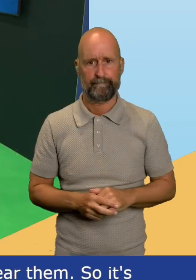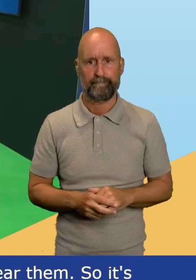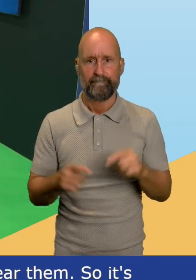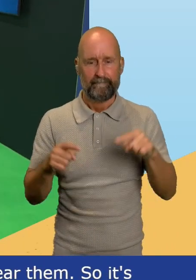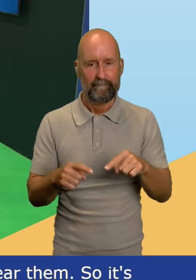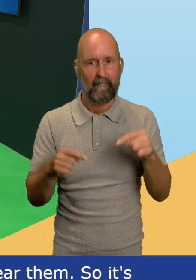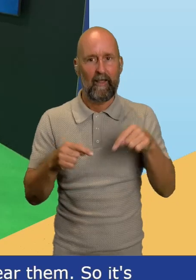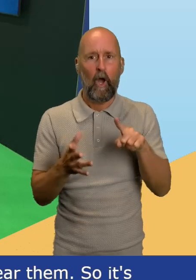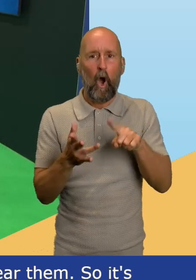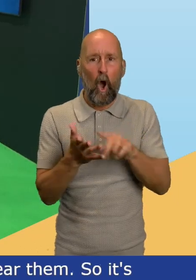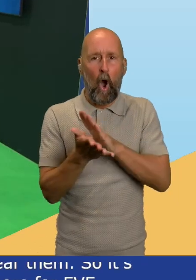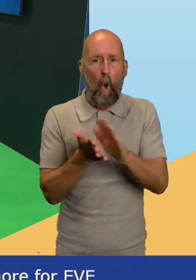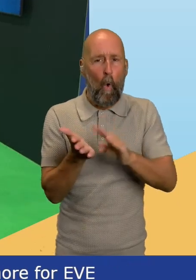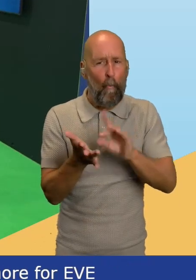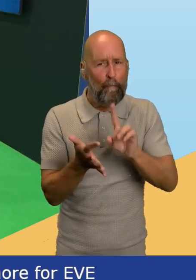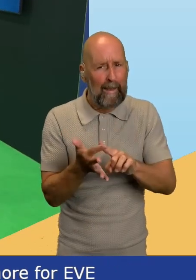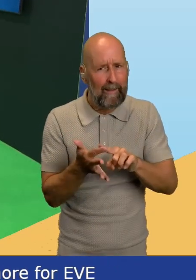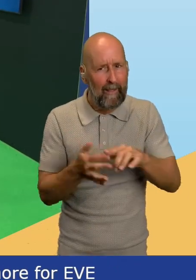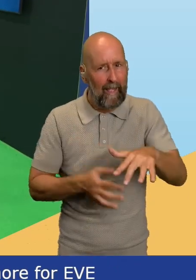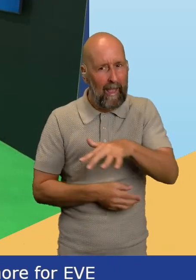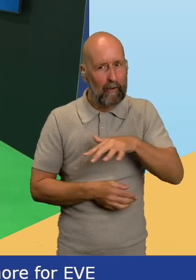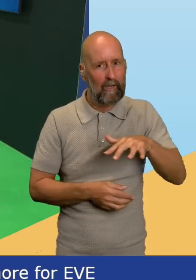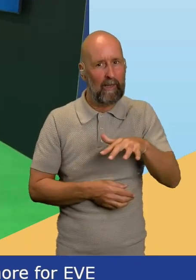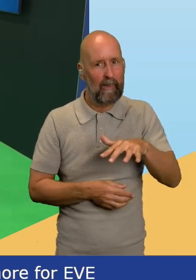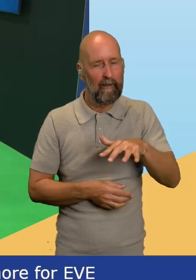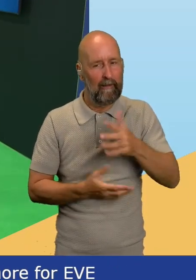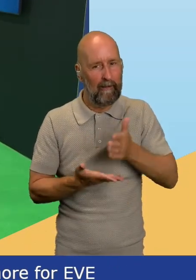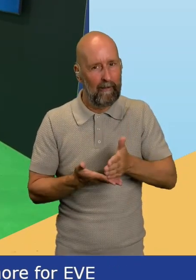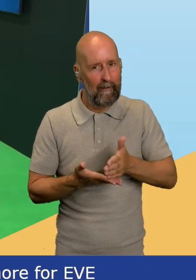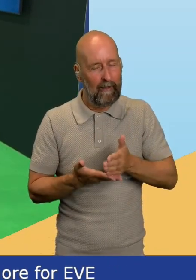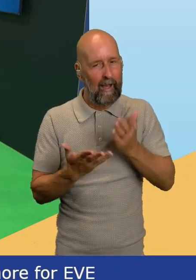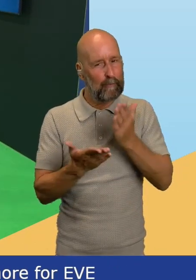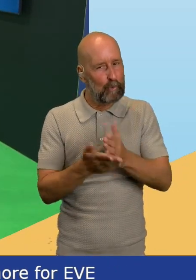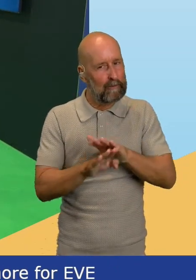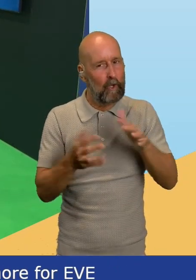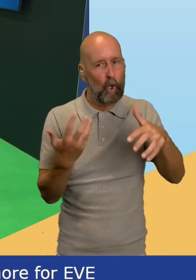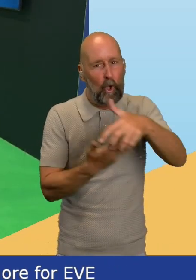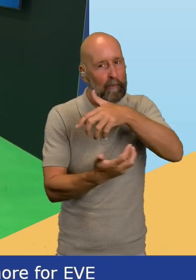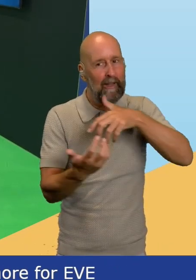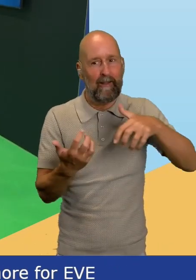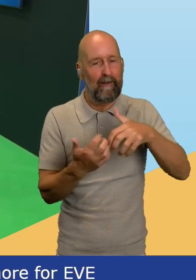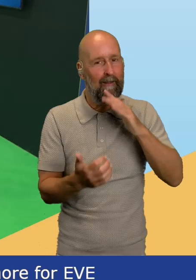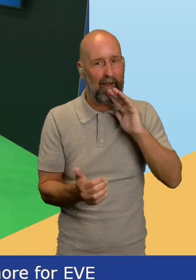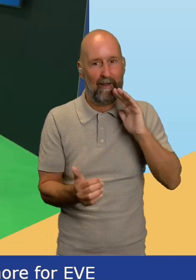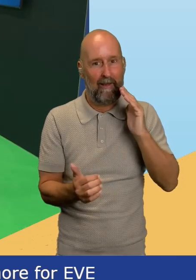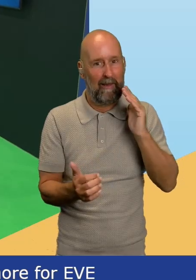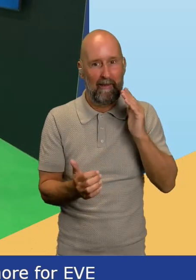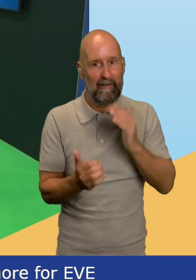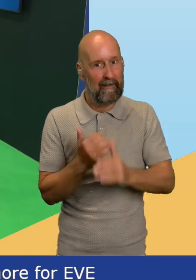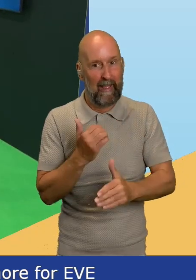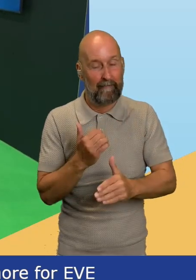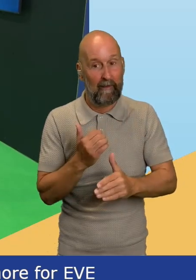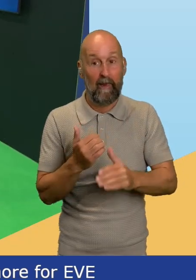the Ohme. Yep, perfect. Yep. Now I'm sure this isn't overcomplicated, but I've never actually plugged in an